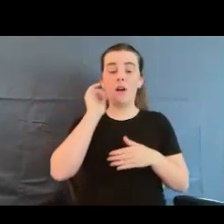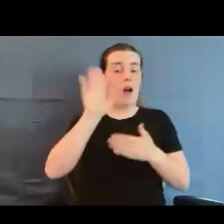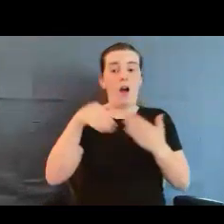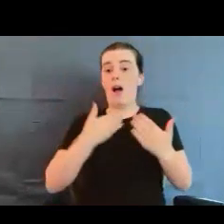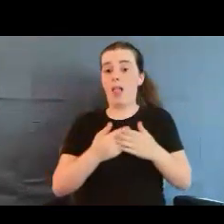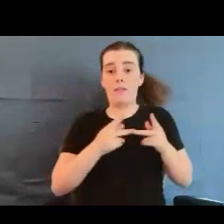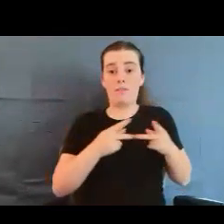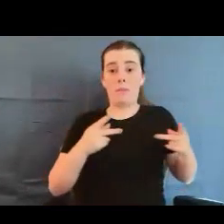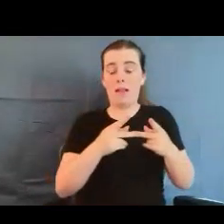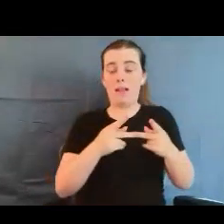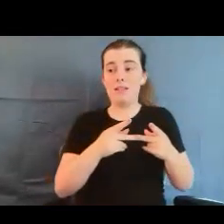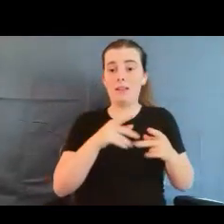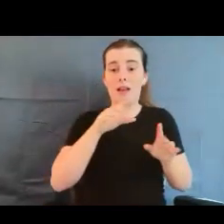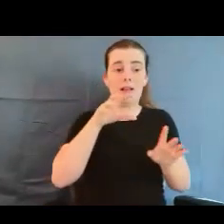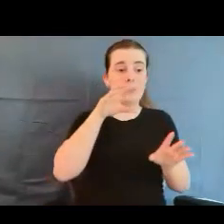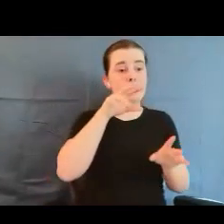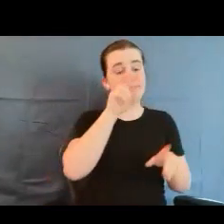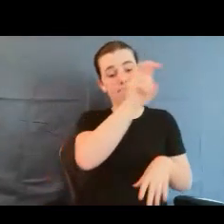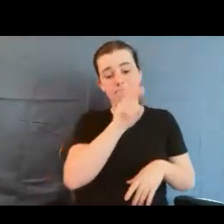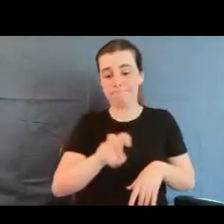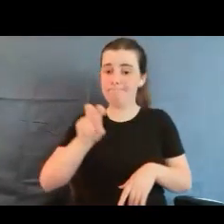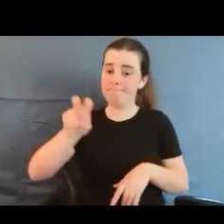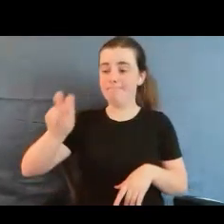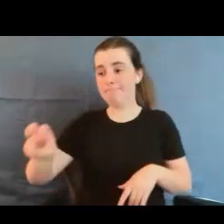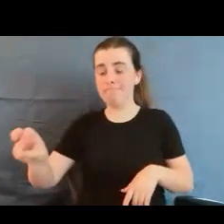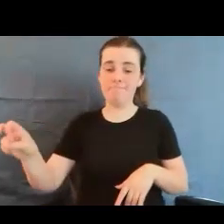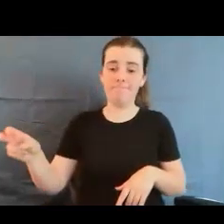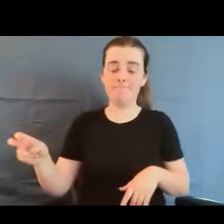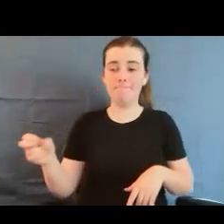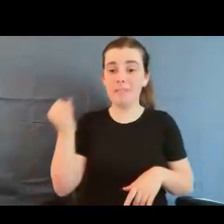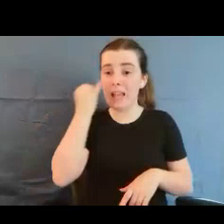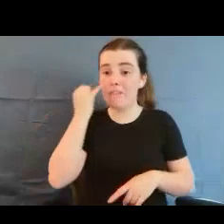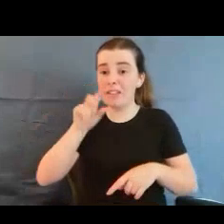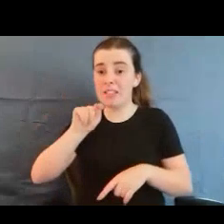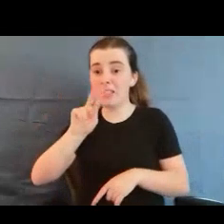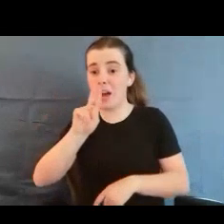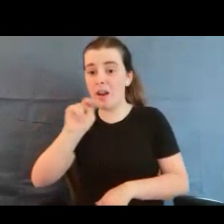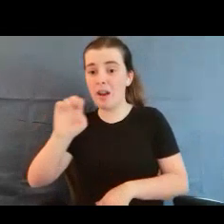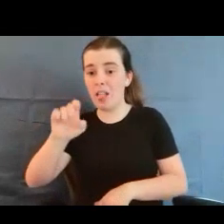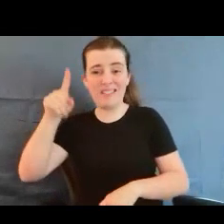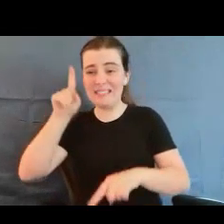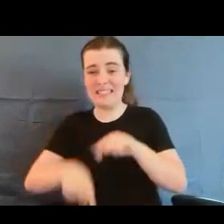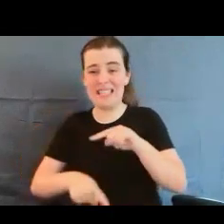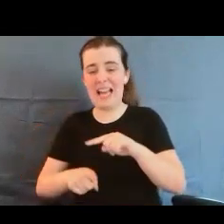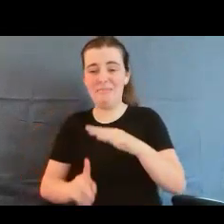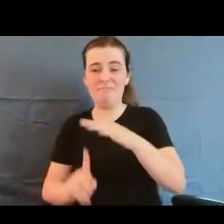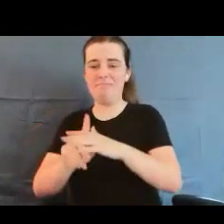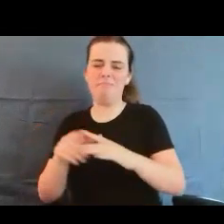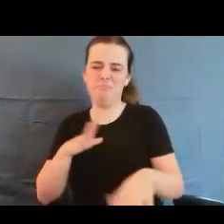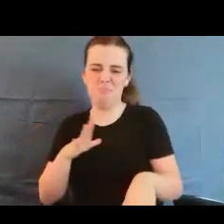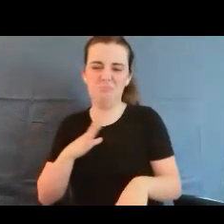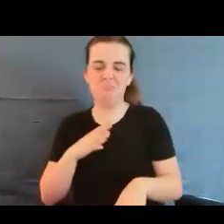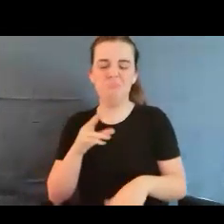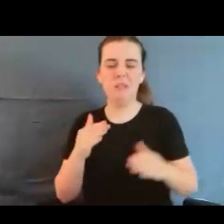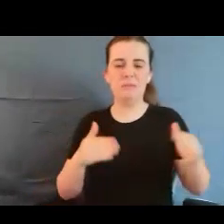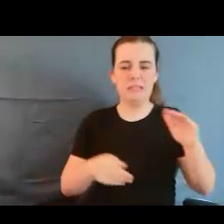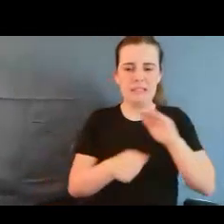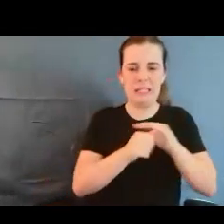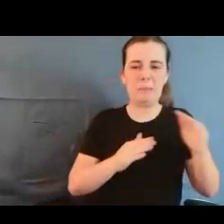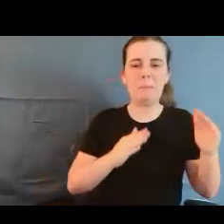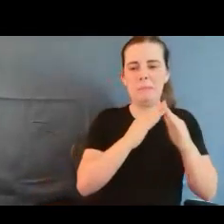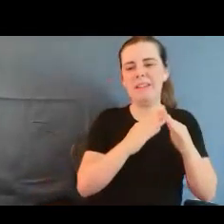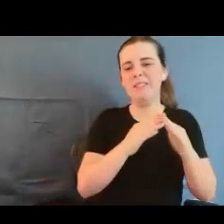it's great. If they don't make it a tunnel and they're just at Hidden Peak, I also think that's fine. And then one thing to note too, which is a little bit minor but can just be